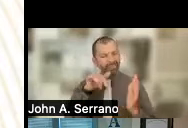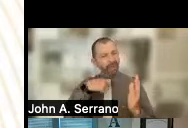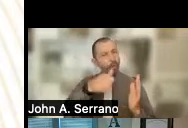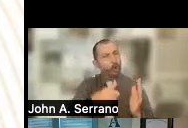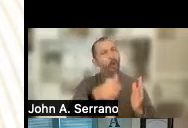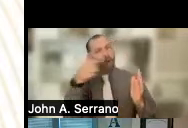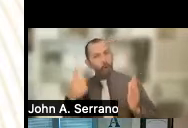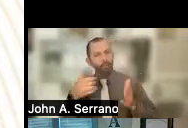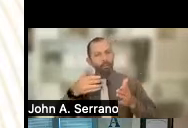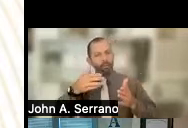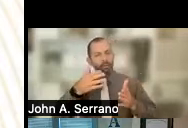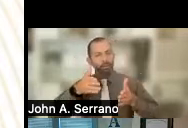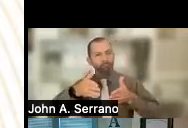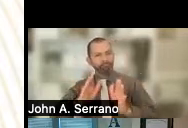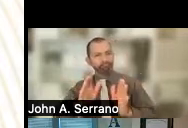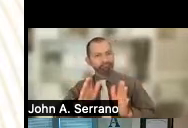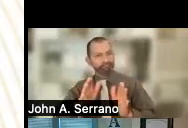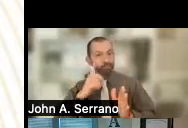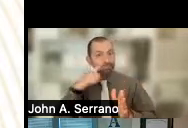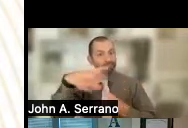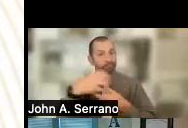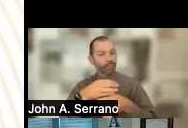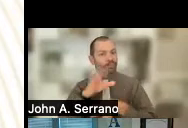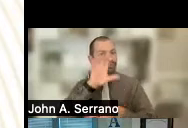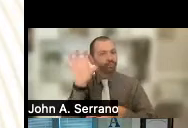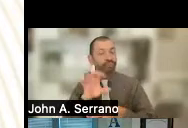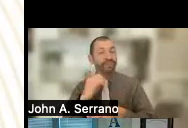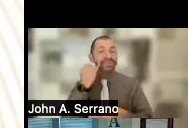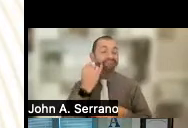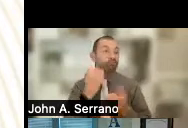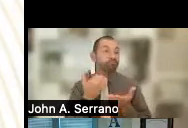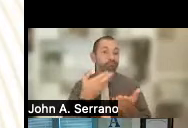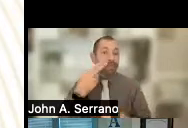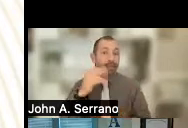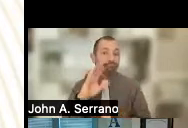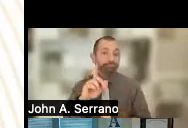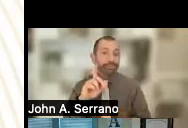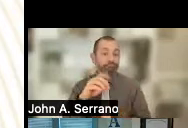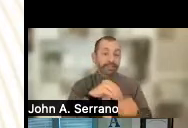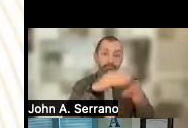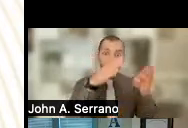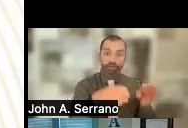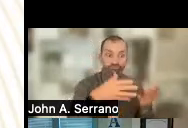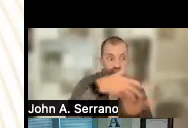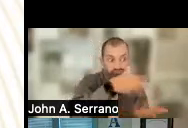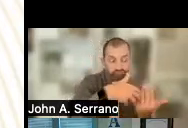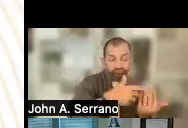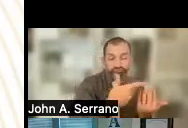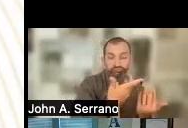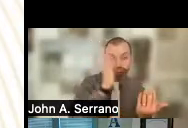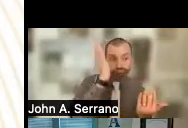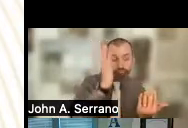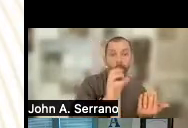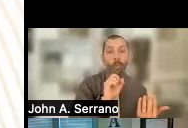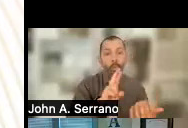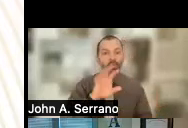with virtual meetings, and now thinking how many other ways there are to include people. It could be a hybrid model